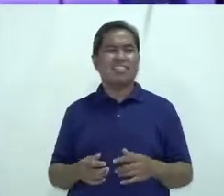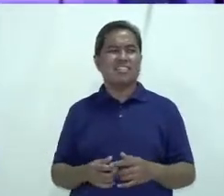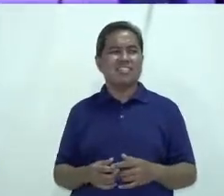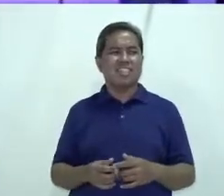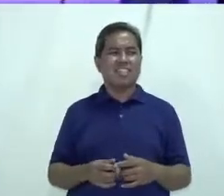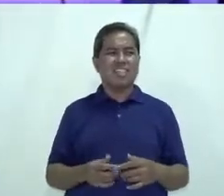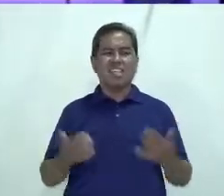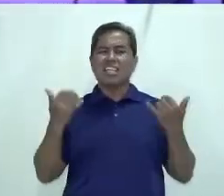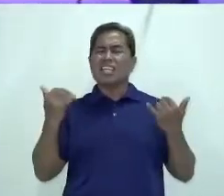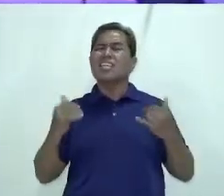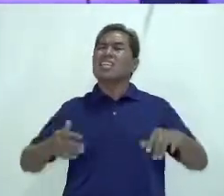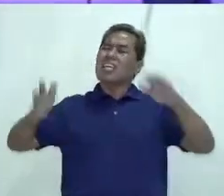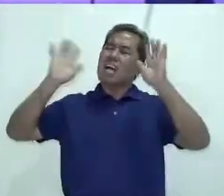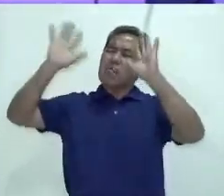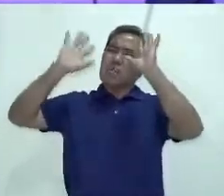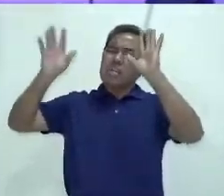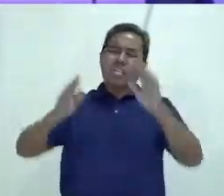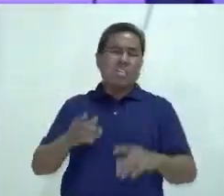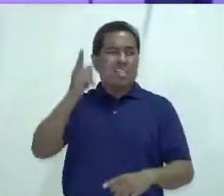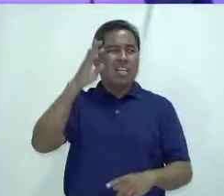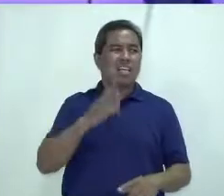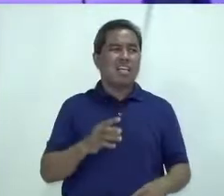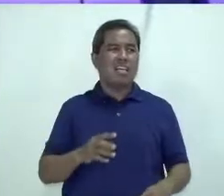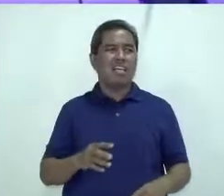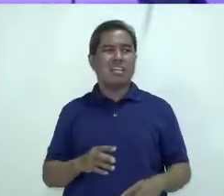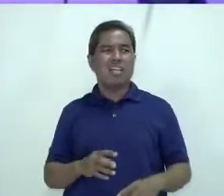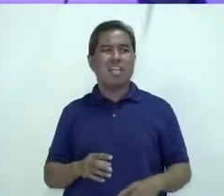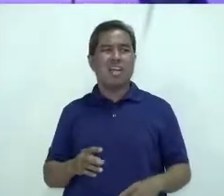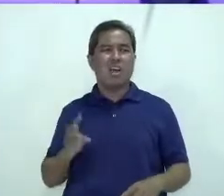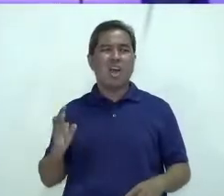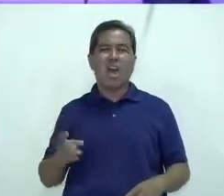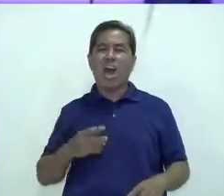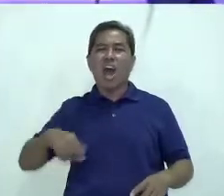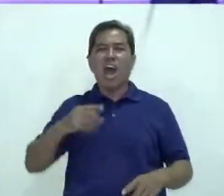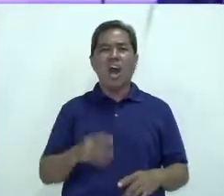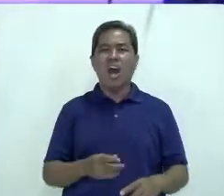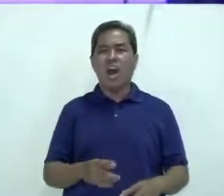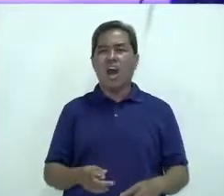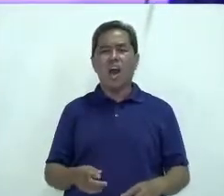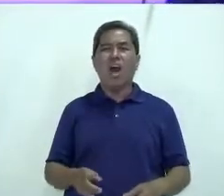That is our amazing God. And also a friend from Canada who received